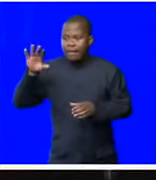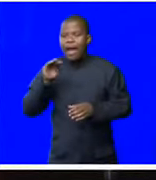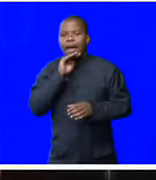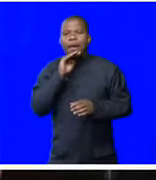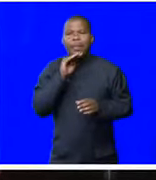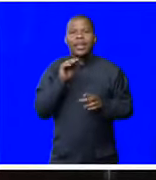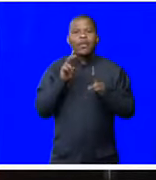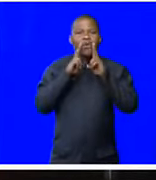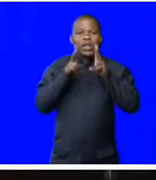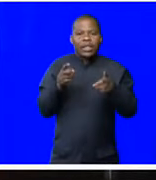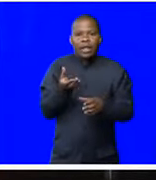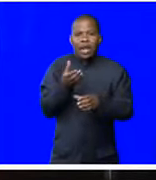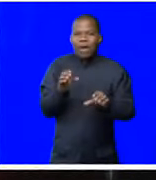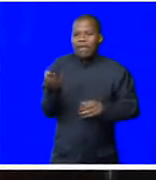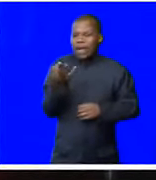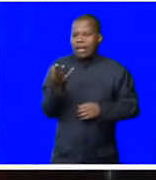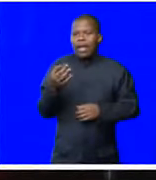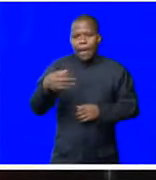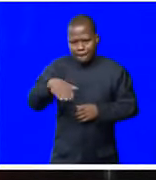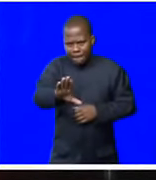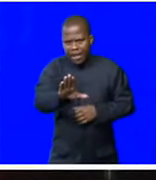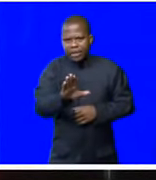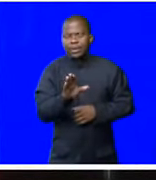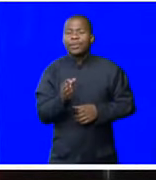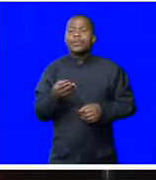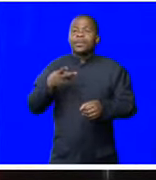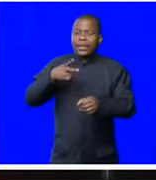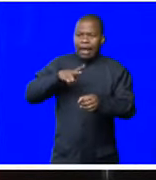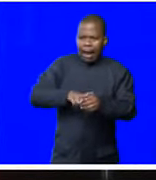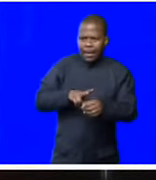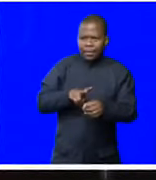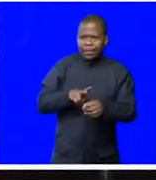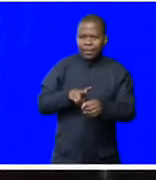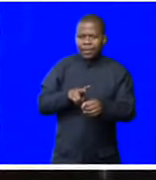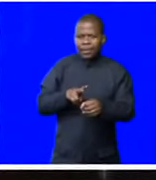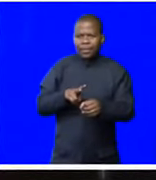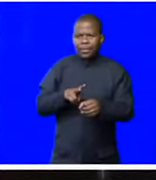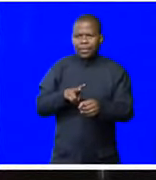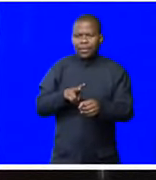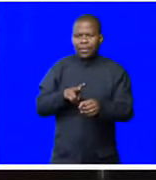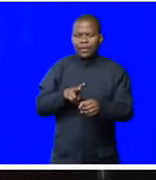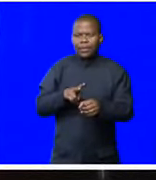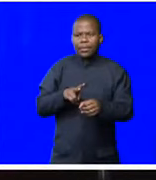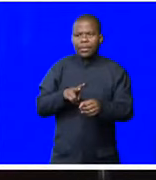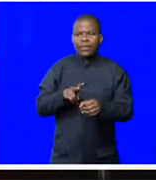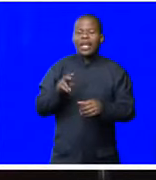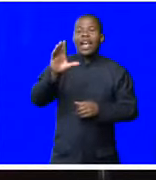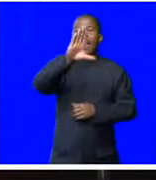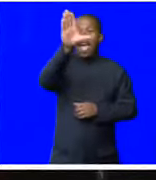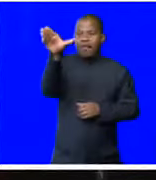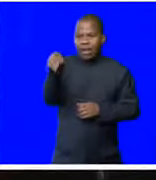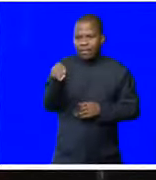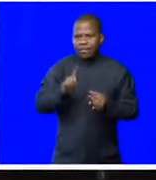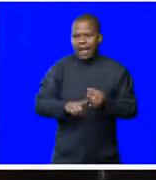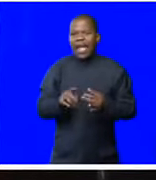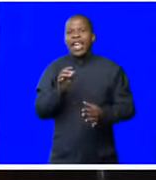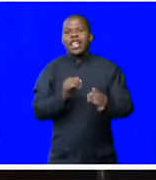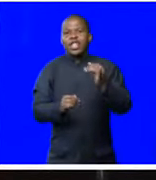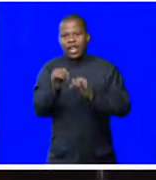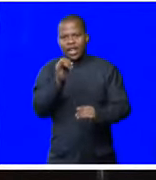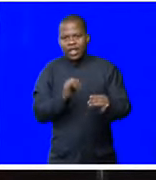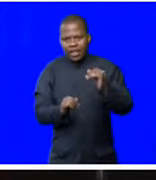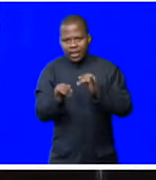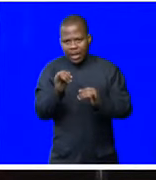want to experience the Treeland. And then we will then also open it up to the region and then the international community as